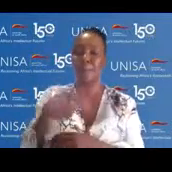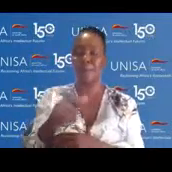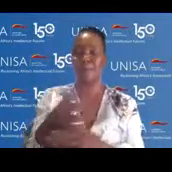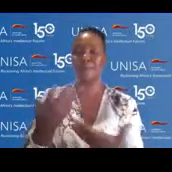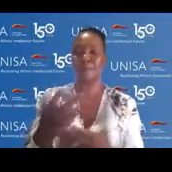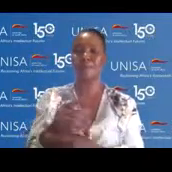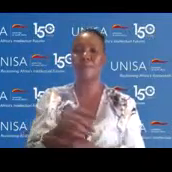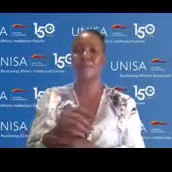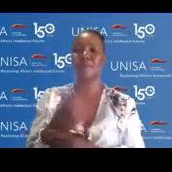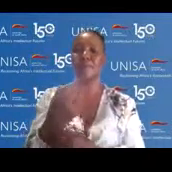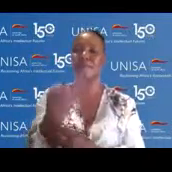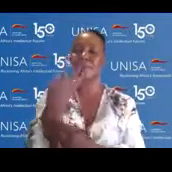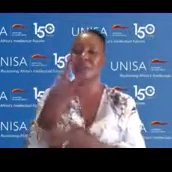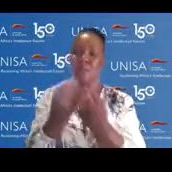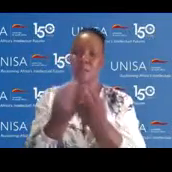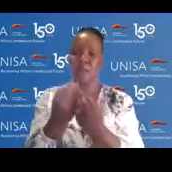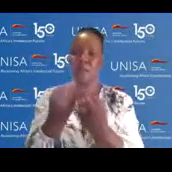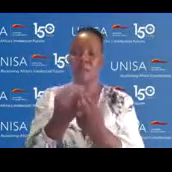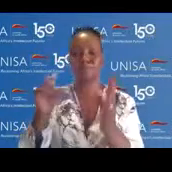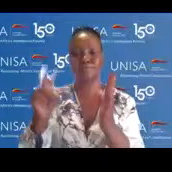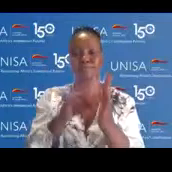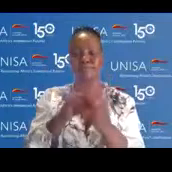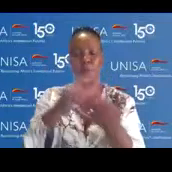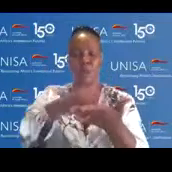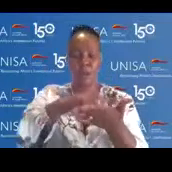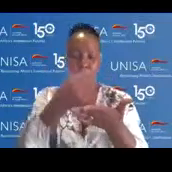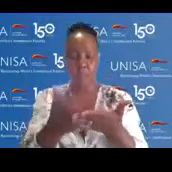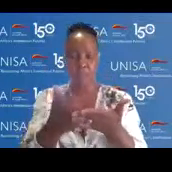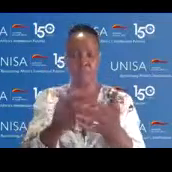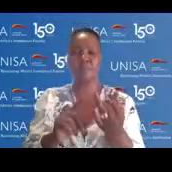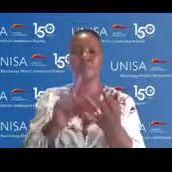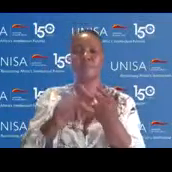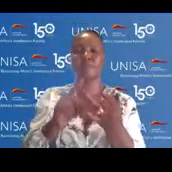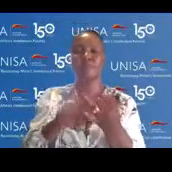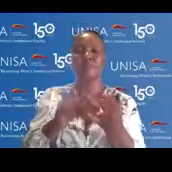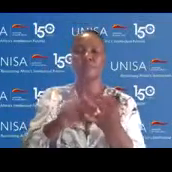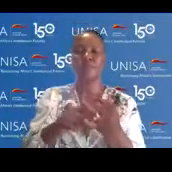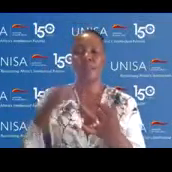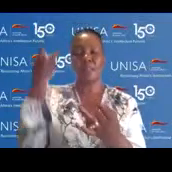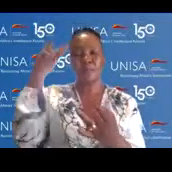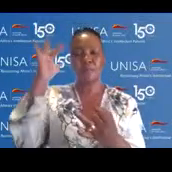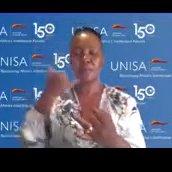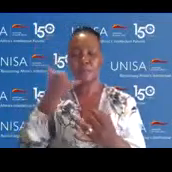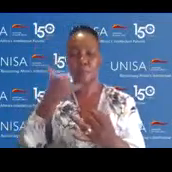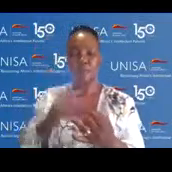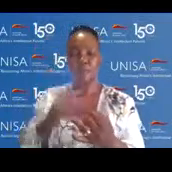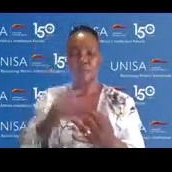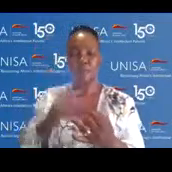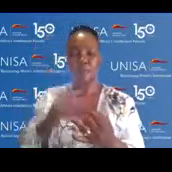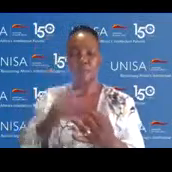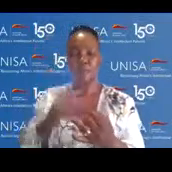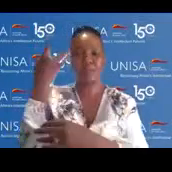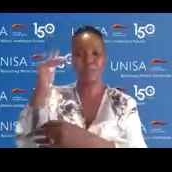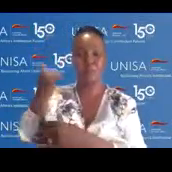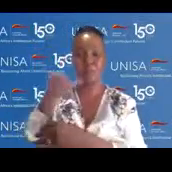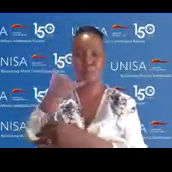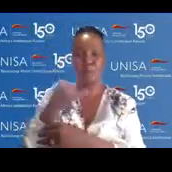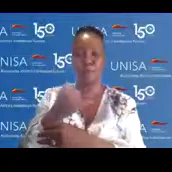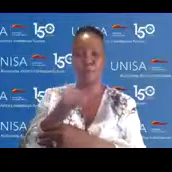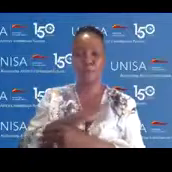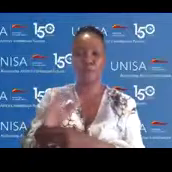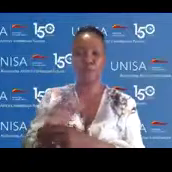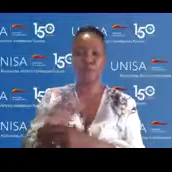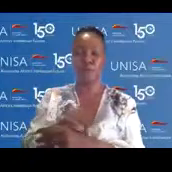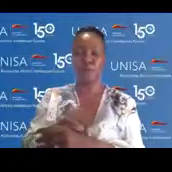components, guys. If you're looking at a laptop, if you're looking at a smartphone, those smartphones, you generally don't go look at the process and things